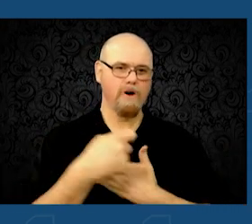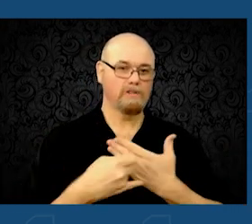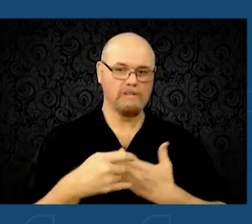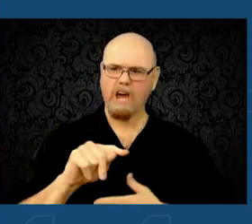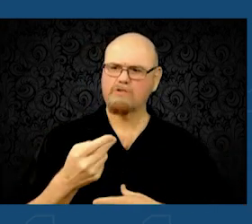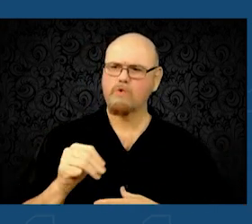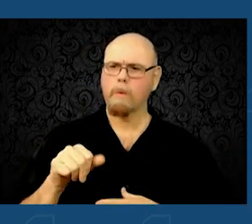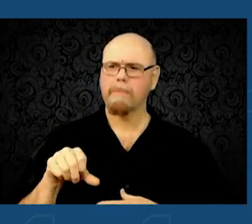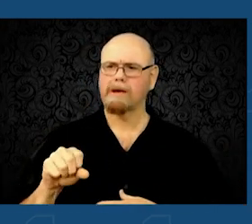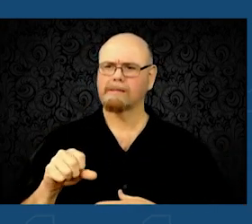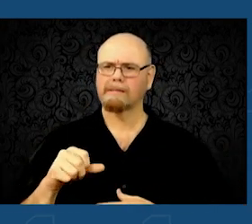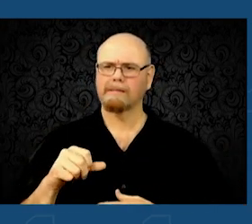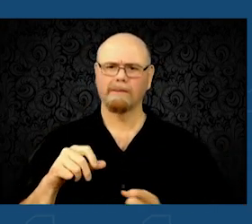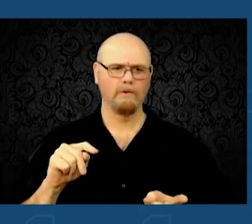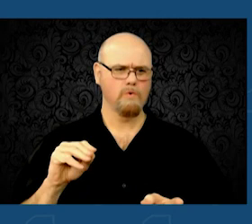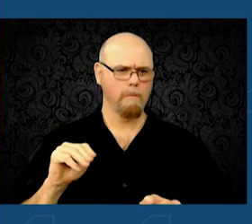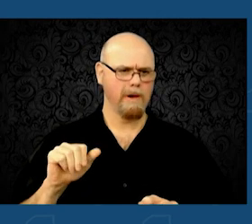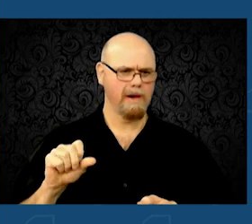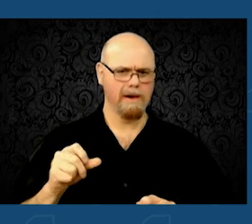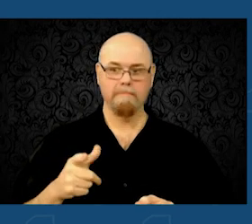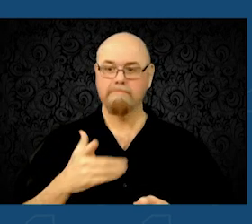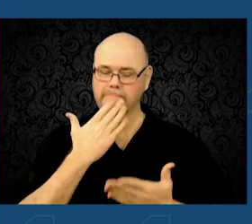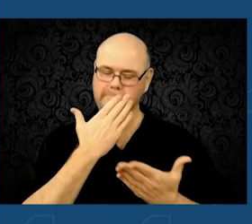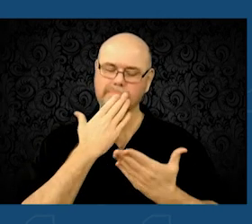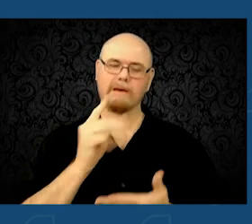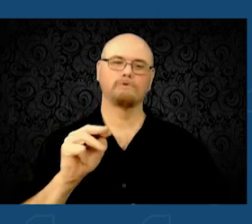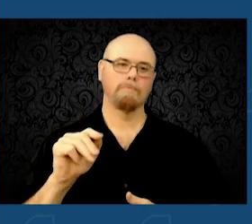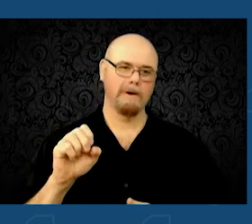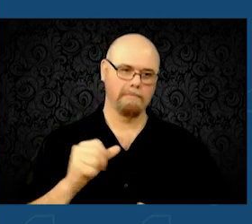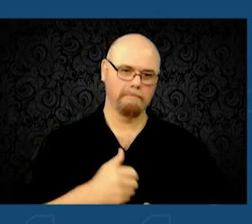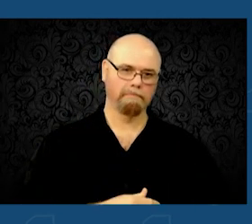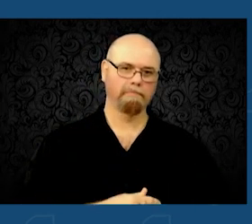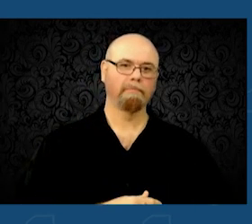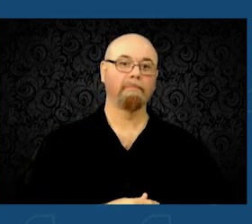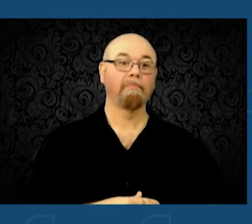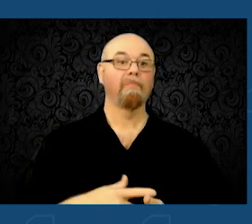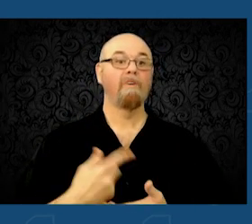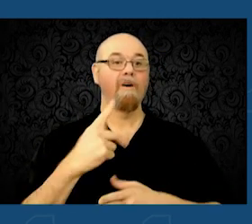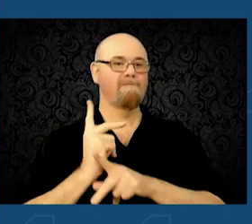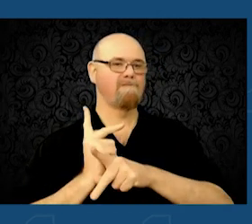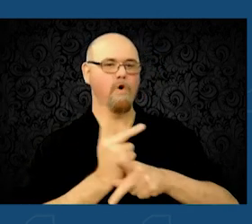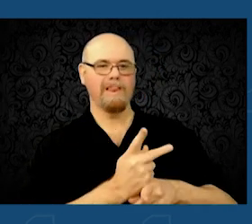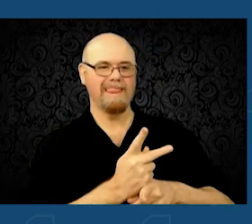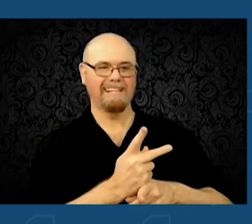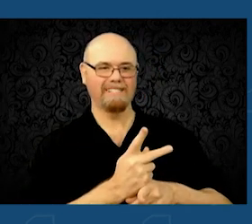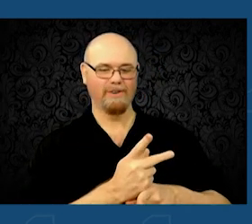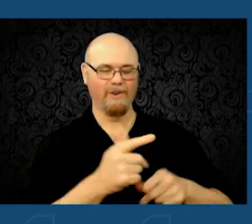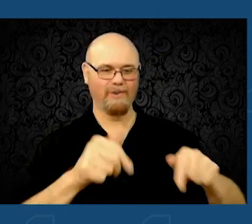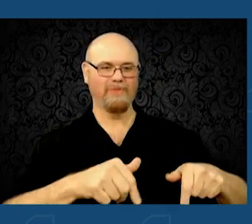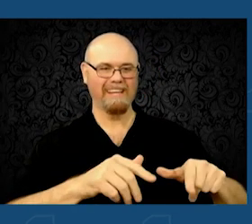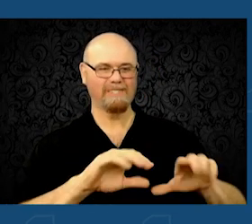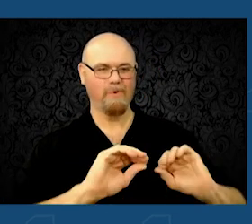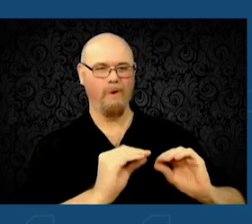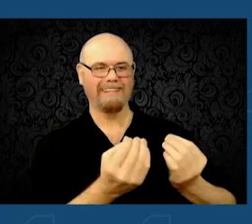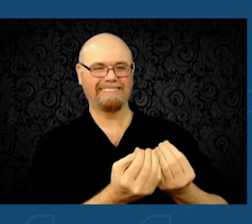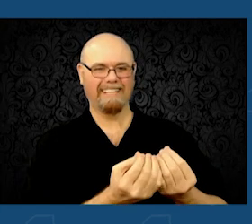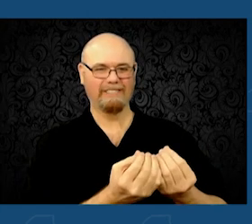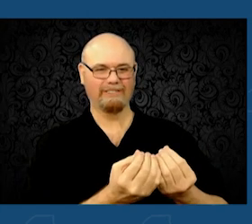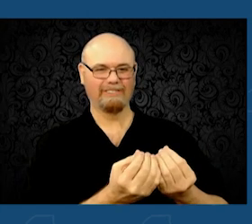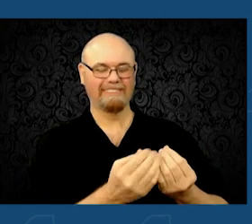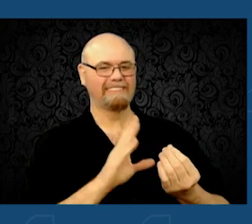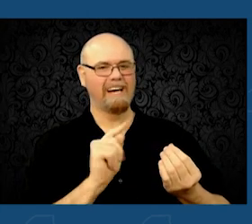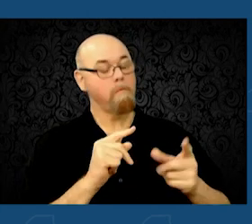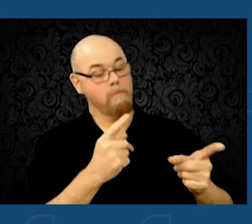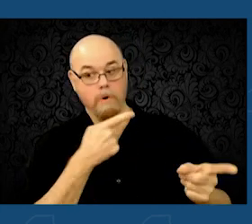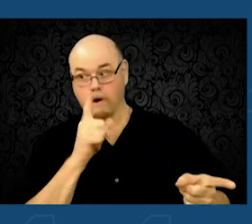Thomas? Thank you very much, Thomas, for lending her not only to this organization, I gotta say